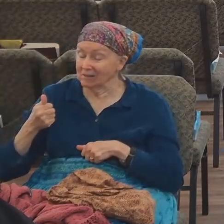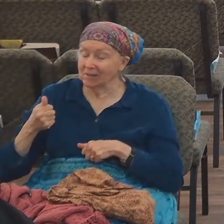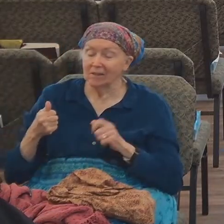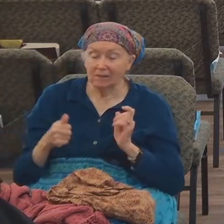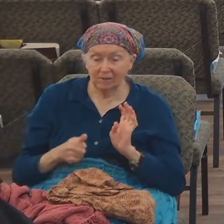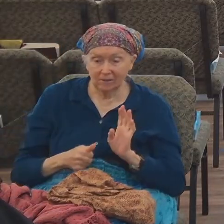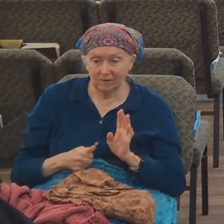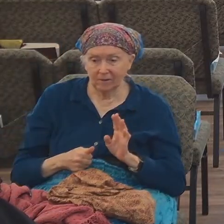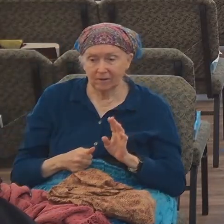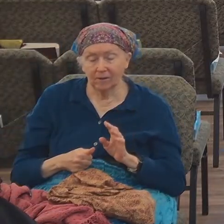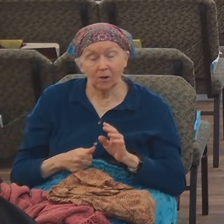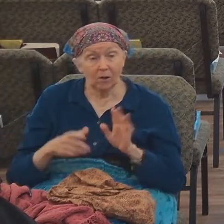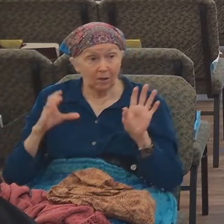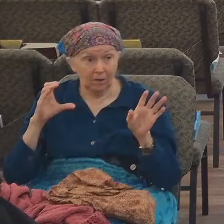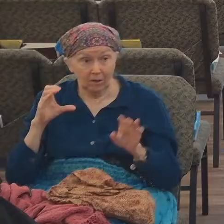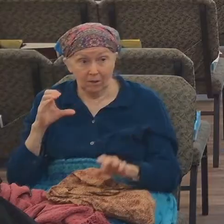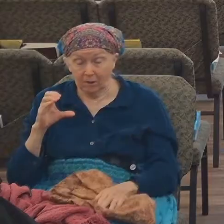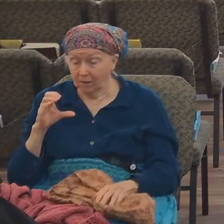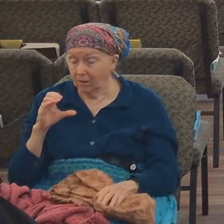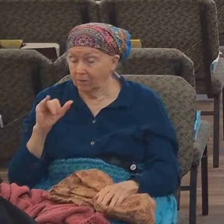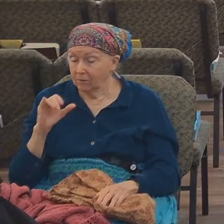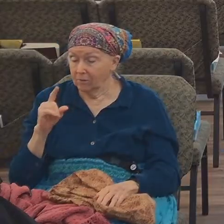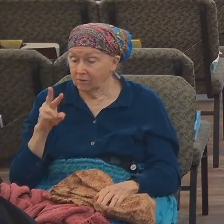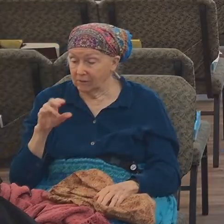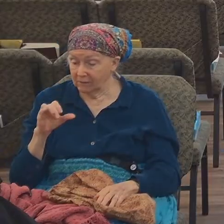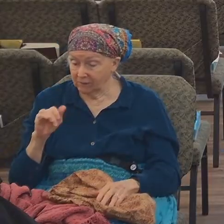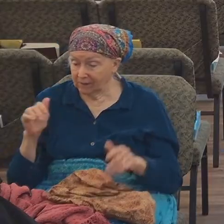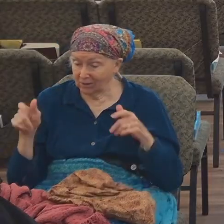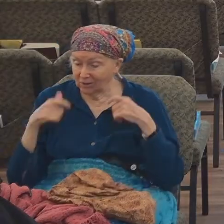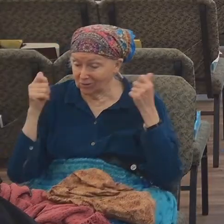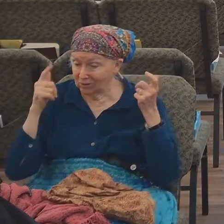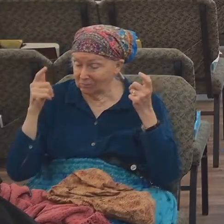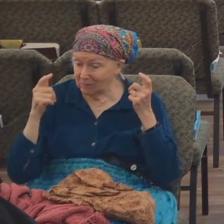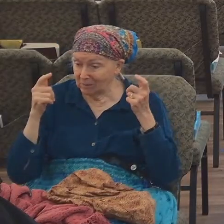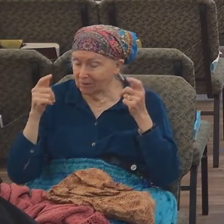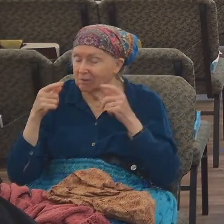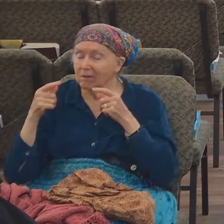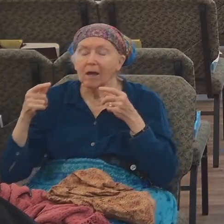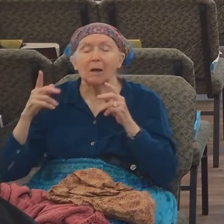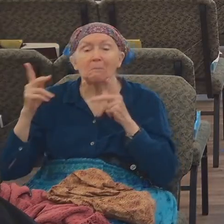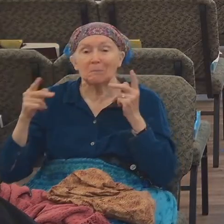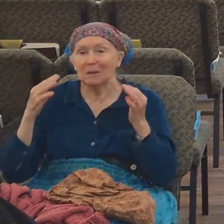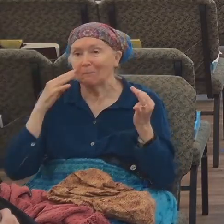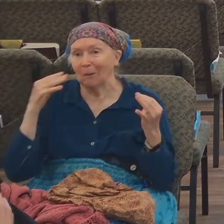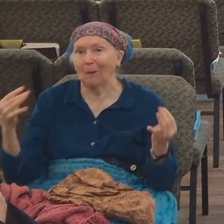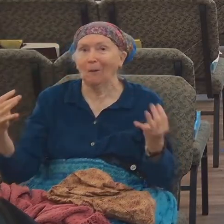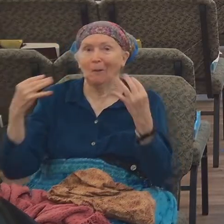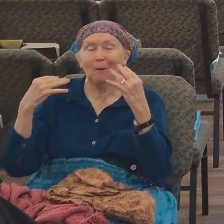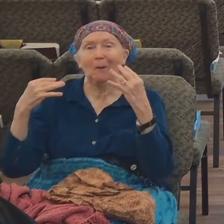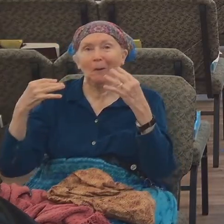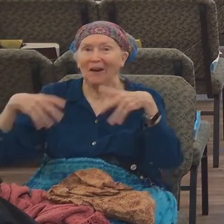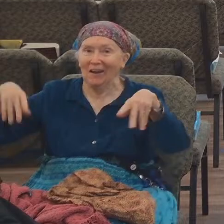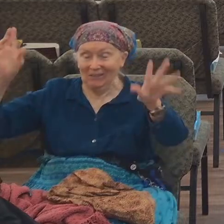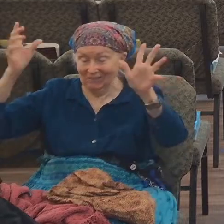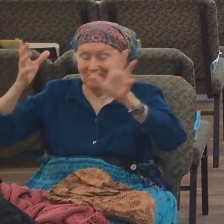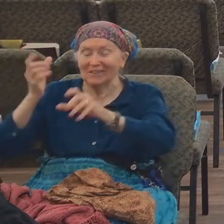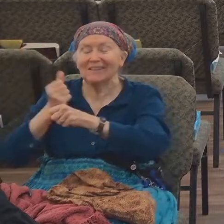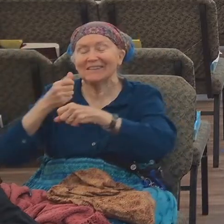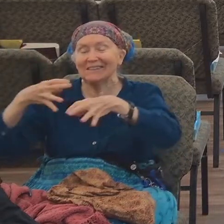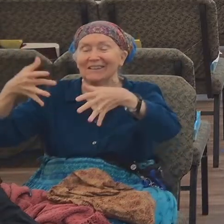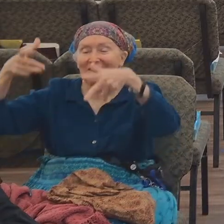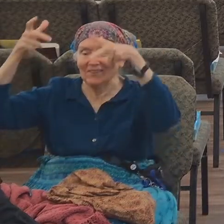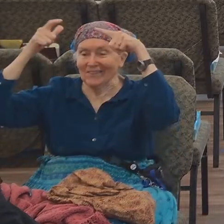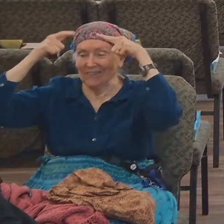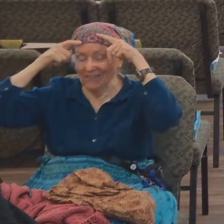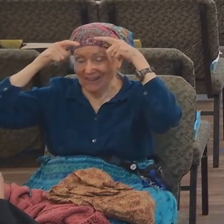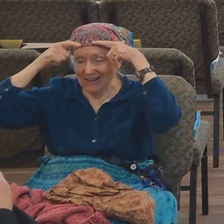victories, civic achievements, right? Public recognition, okay? There's a crown involved, okay? And that crown would do